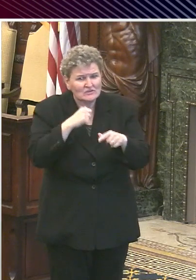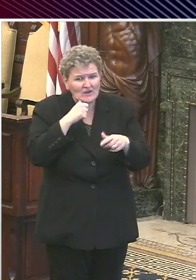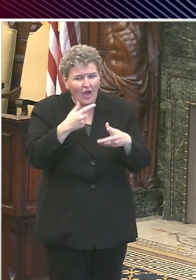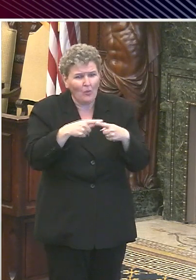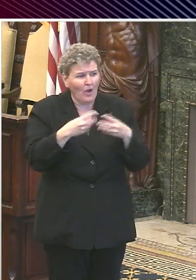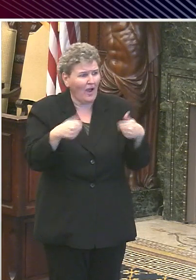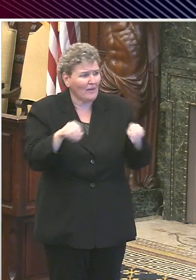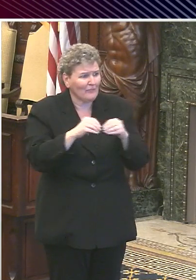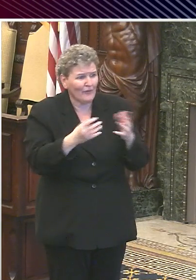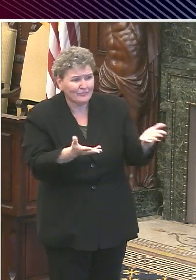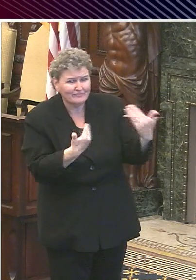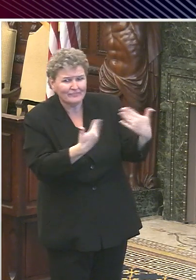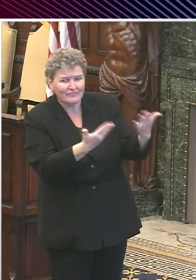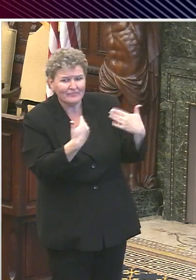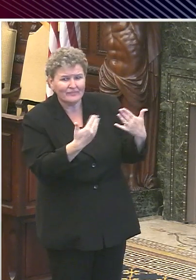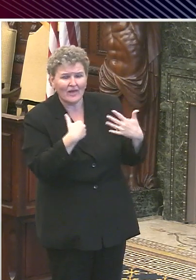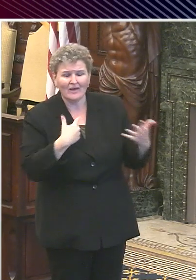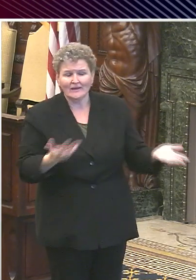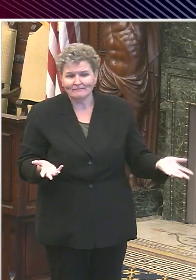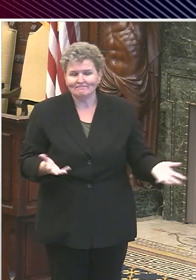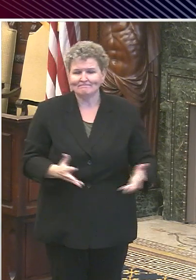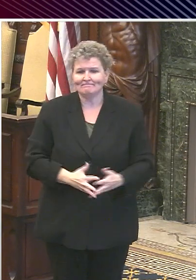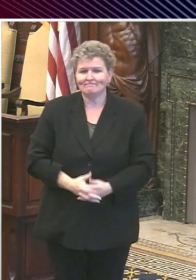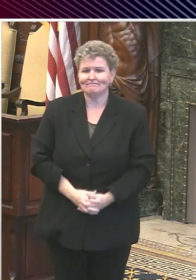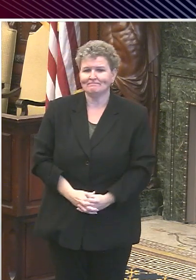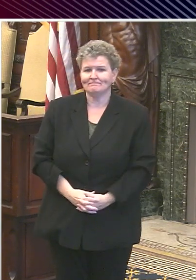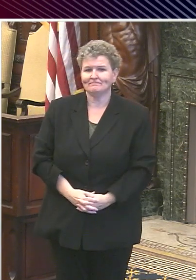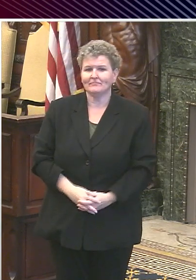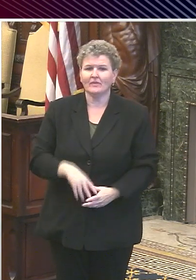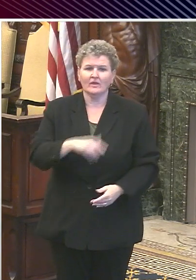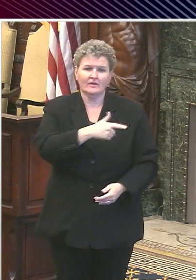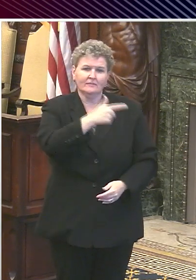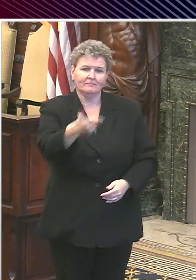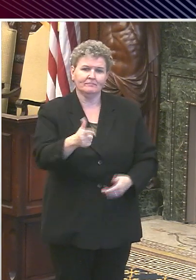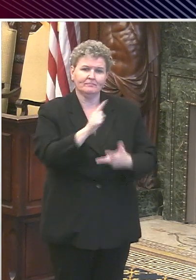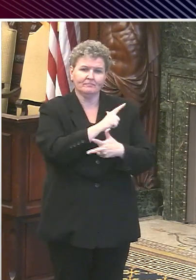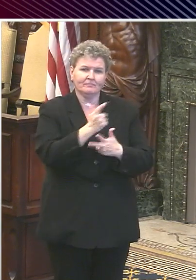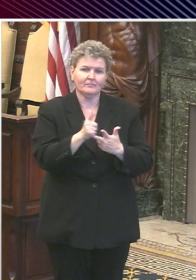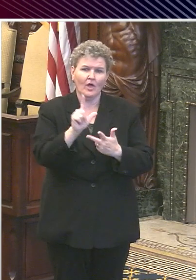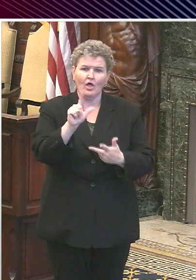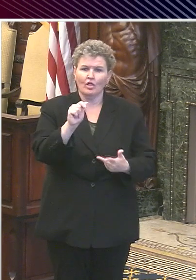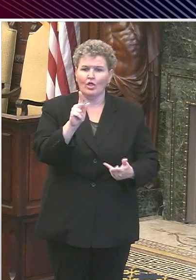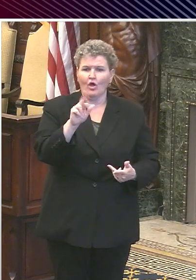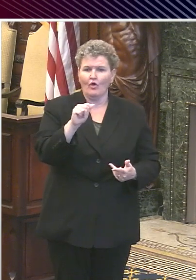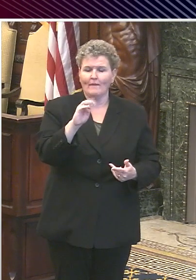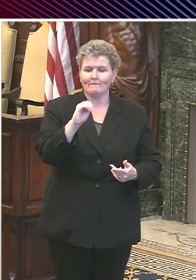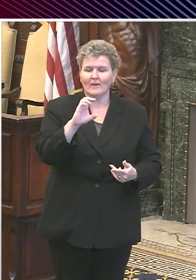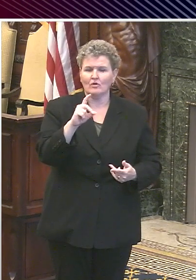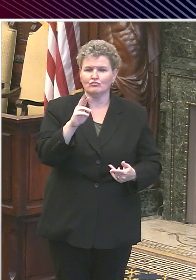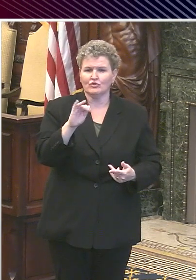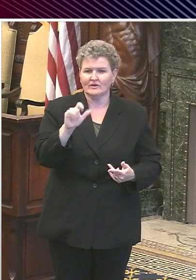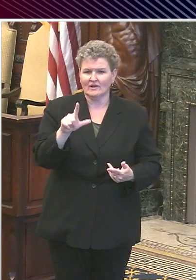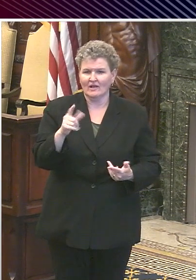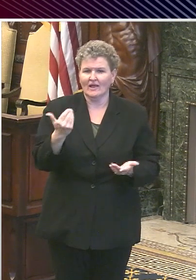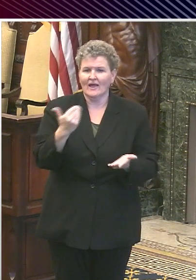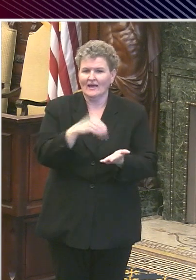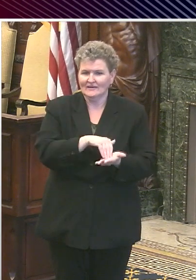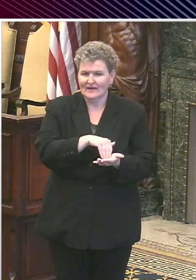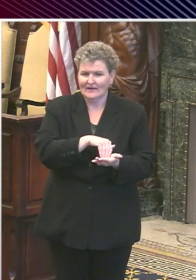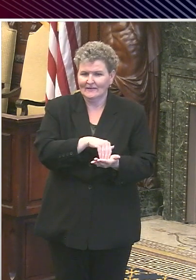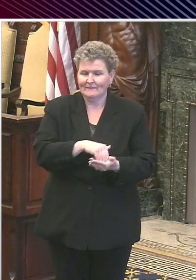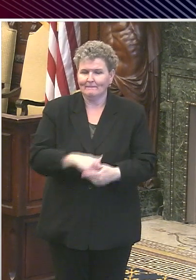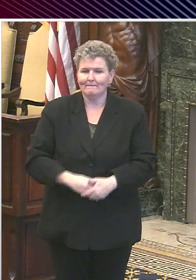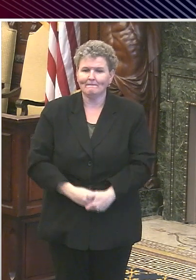right. Thank you. Thank you, Jack. Let's go to Laura McChrystal. Let's go back to Laura. You're up.